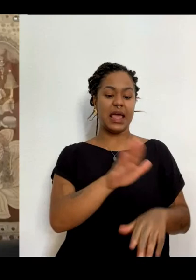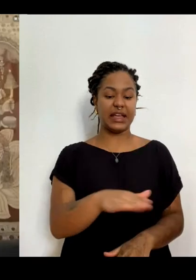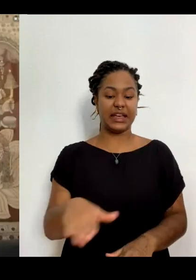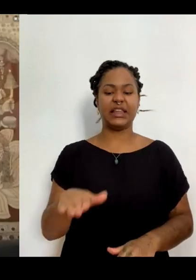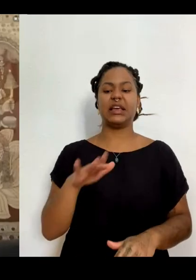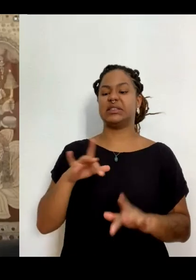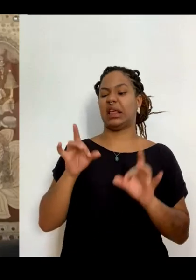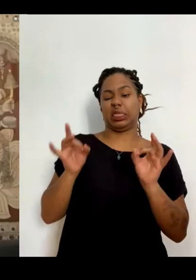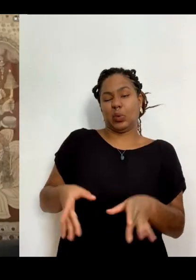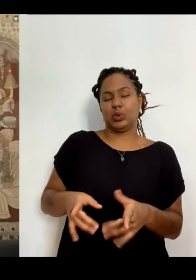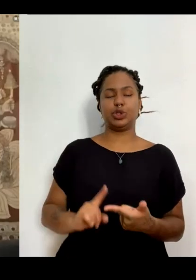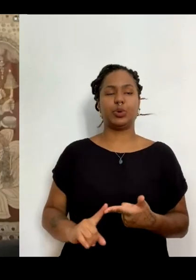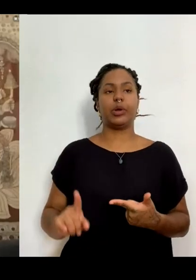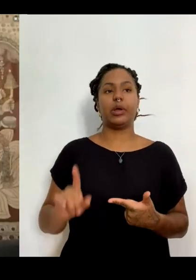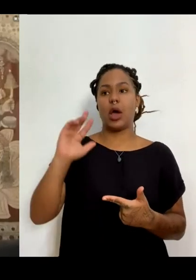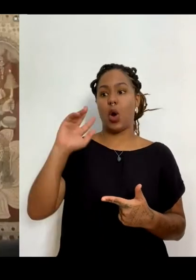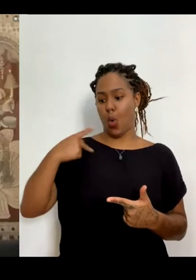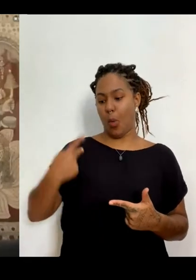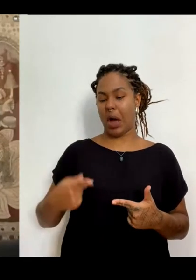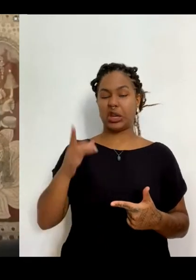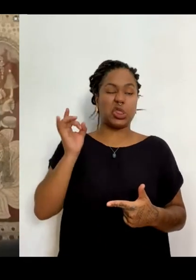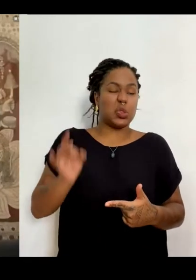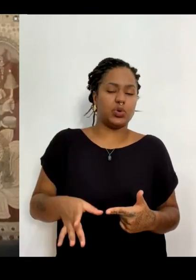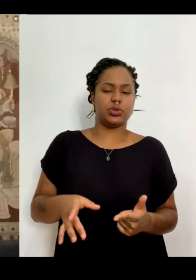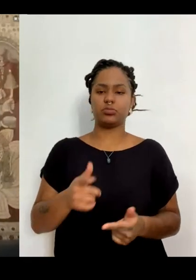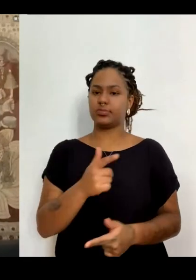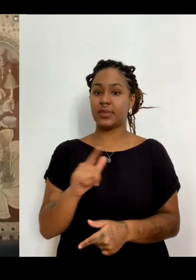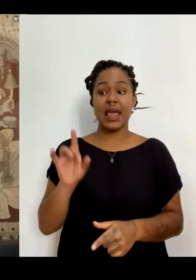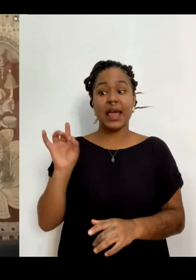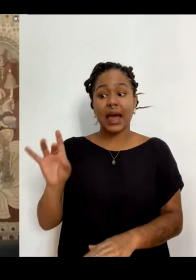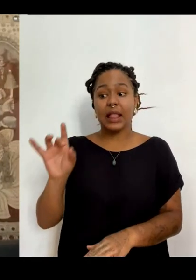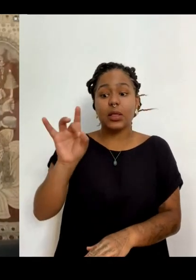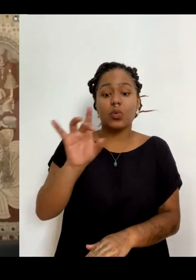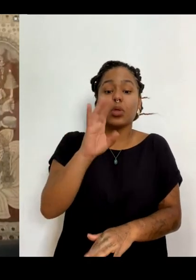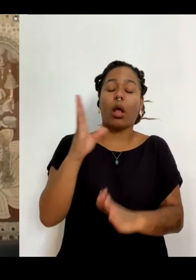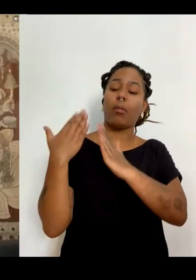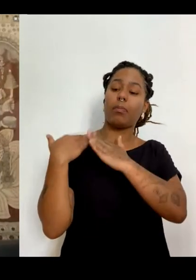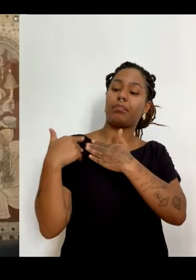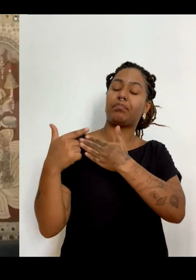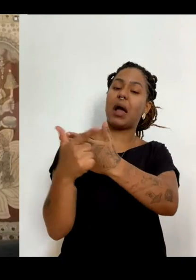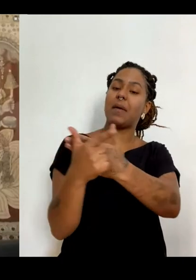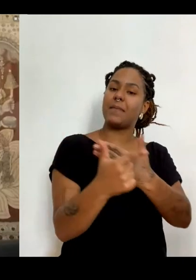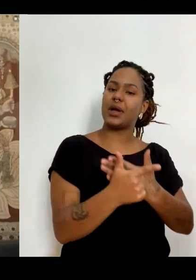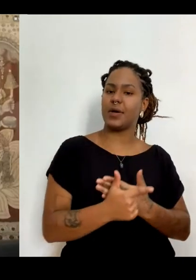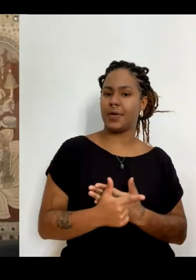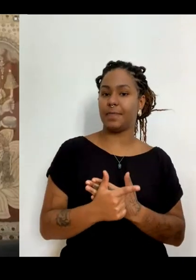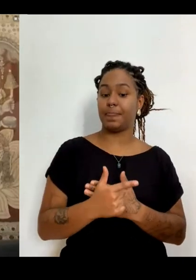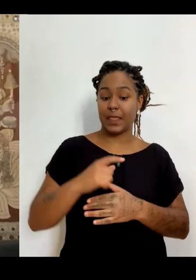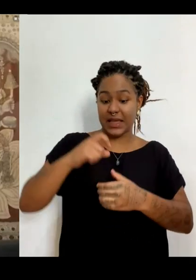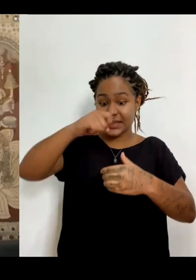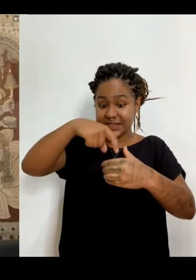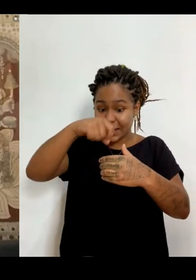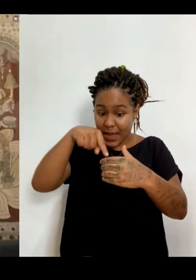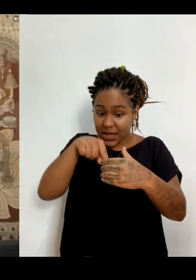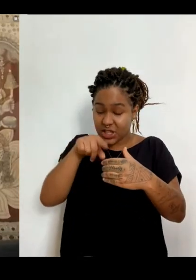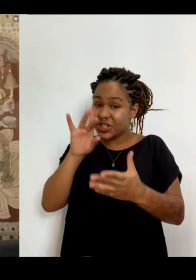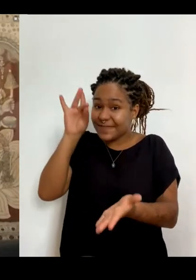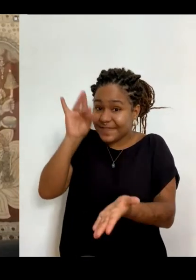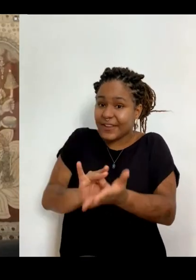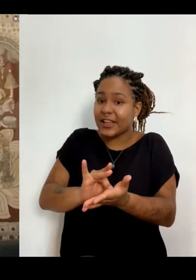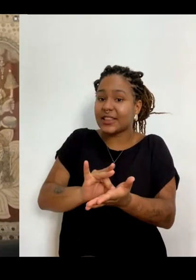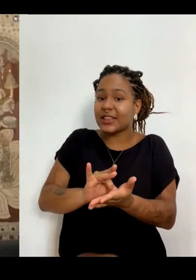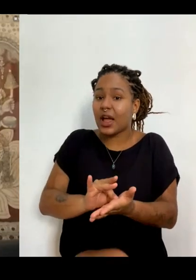their place and a true seed is a seed that renews itself